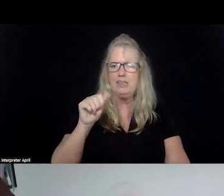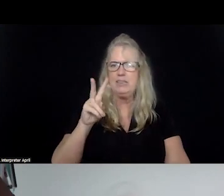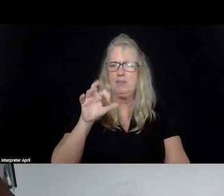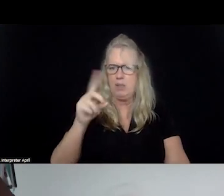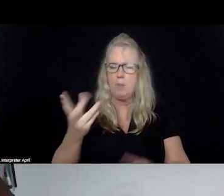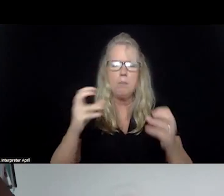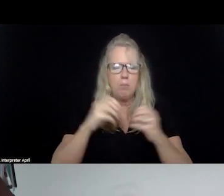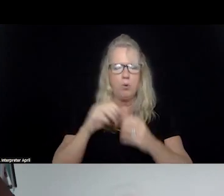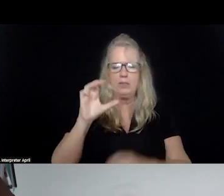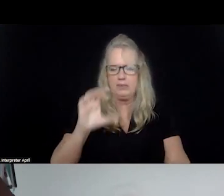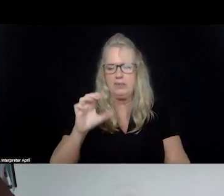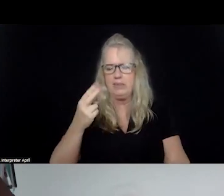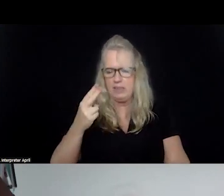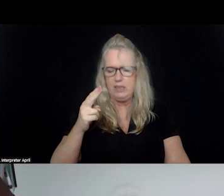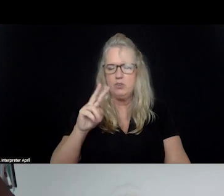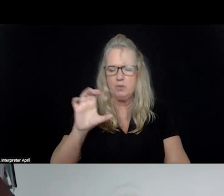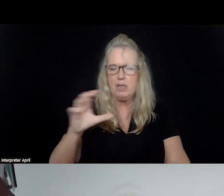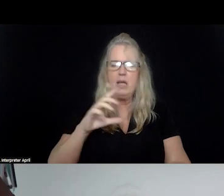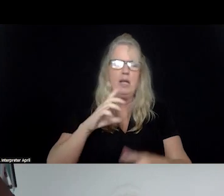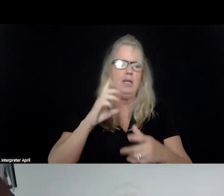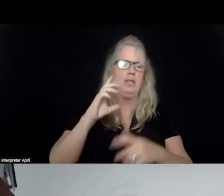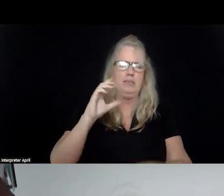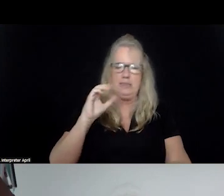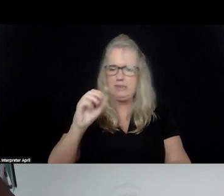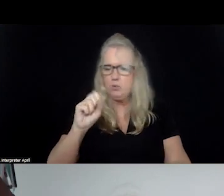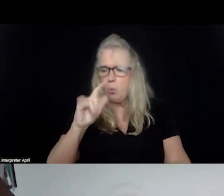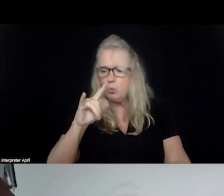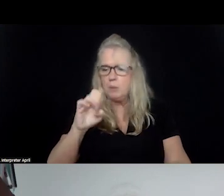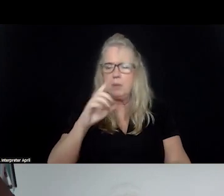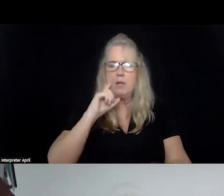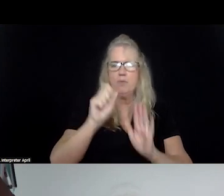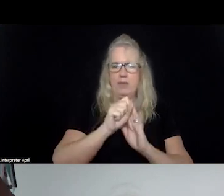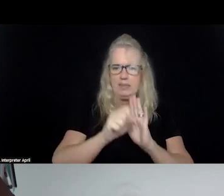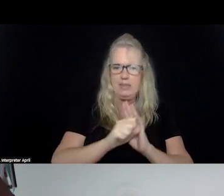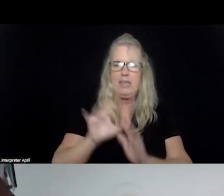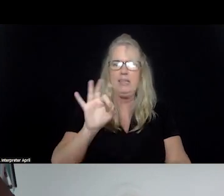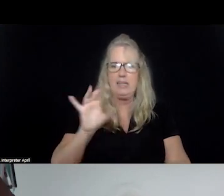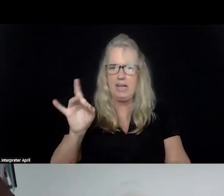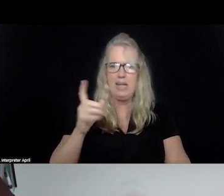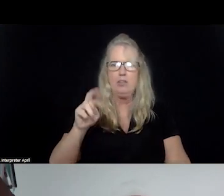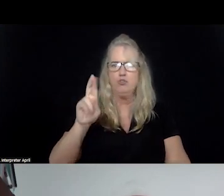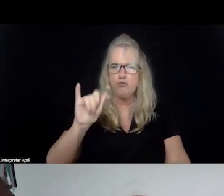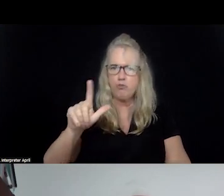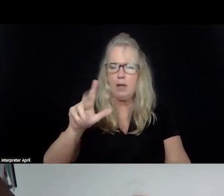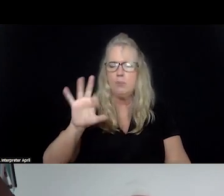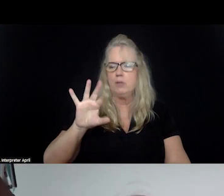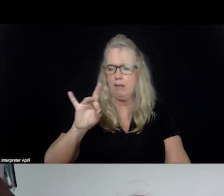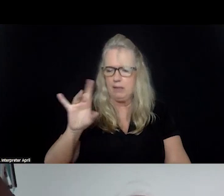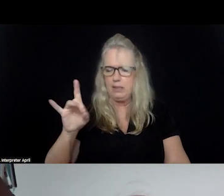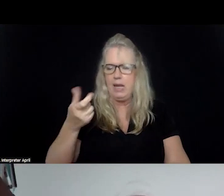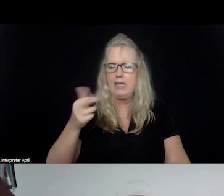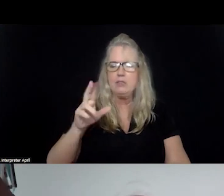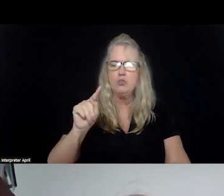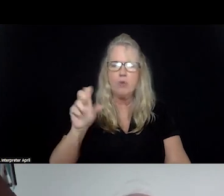CCBHC grants, zero suicides, the state 988, tribal 988 grants, so